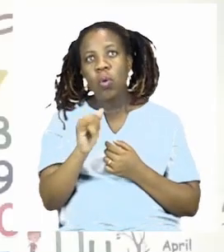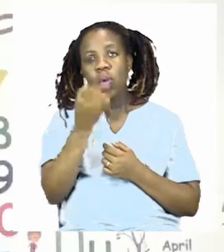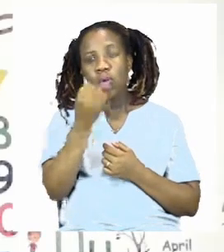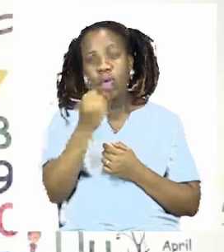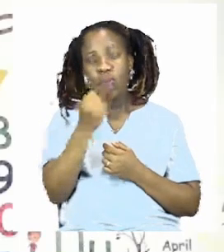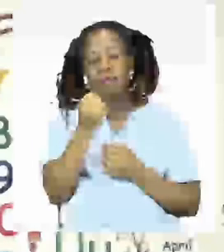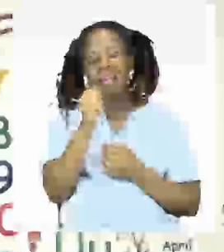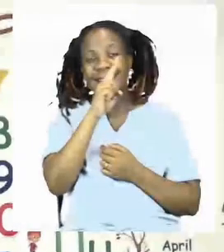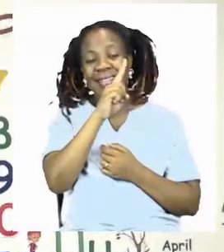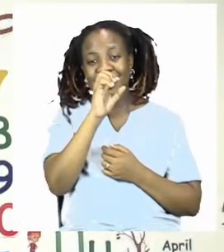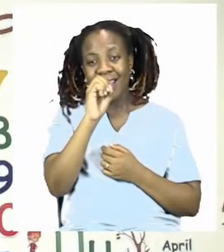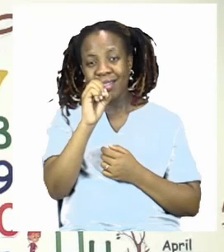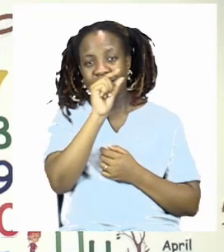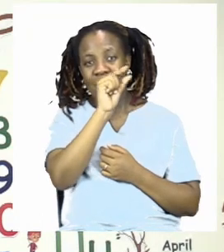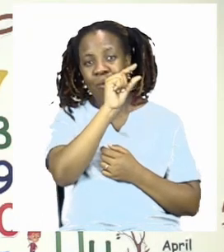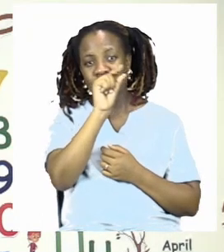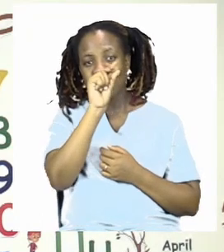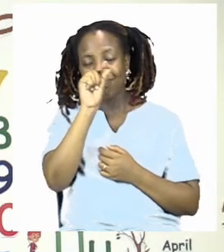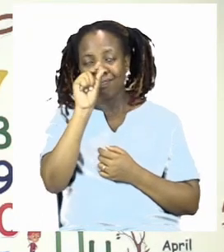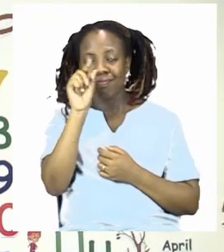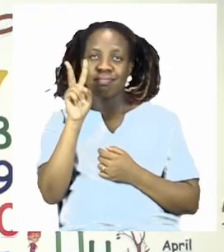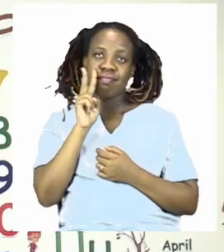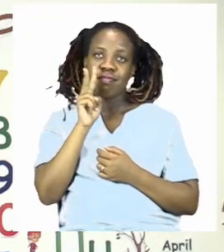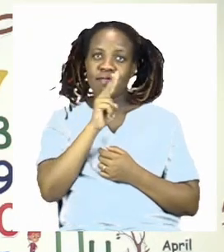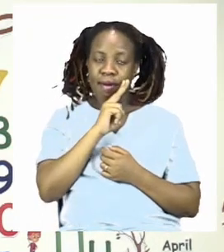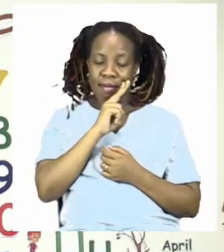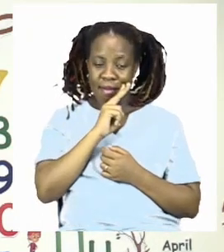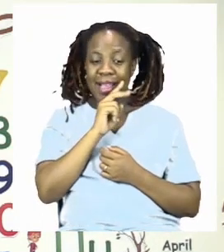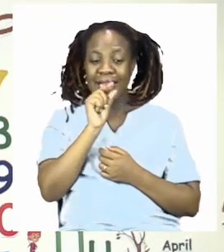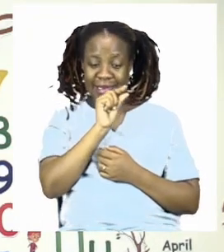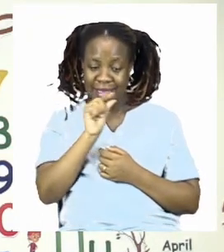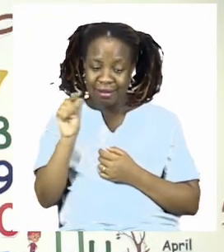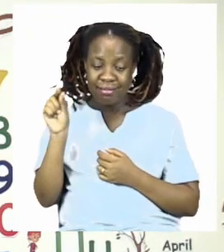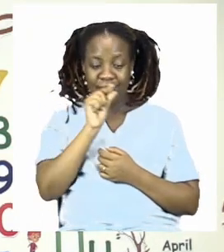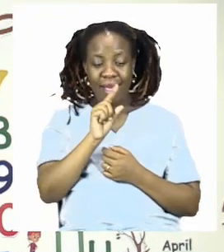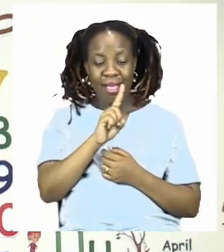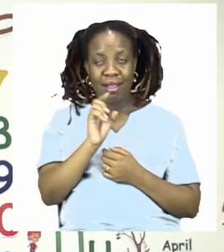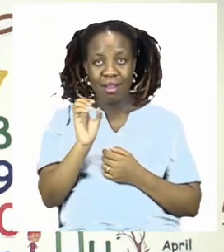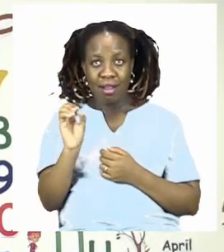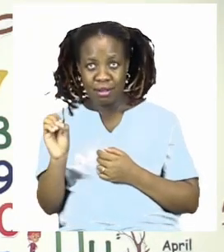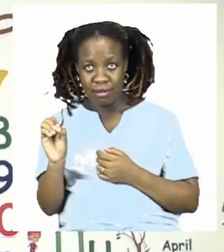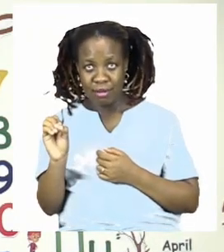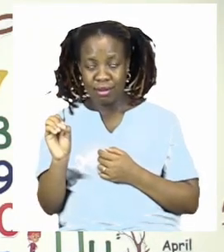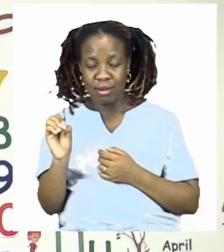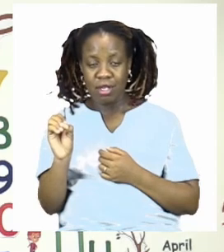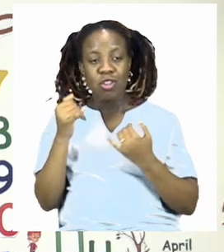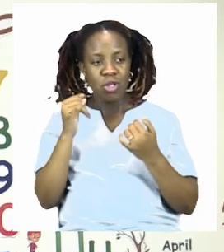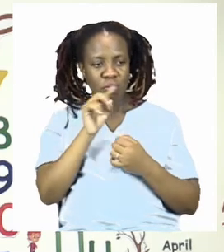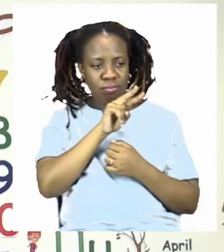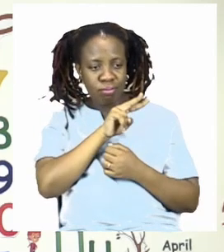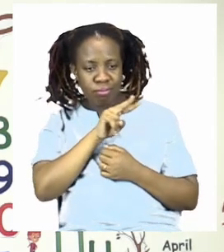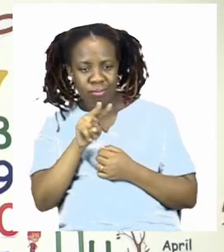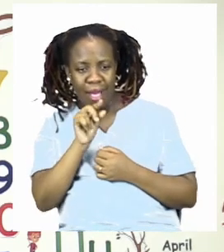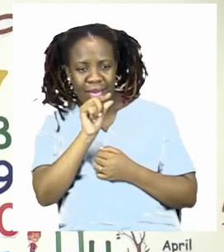one together. The number one says, take in food through your mouth. Now what happens